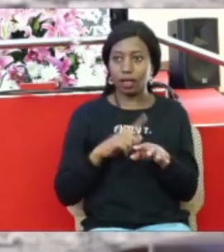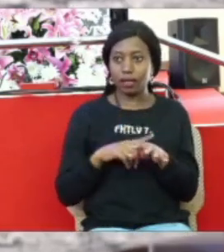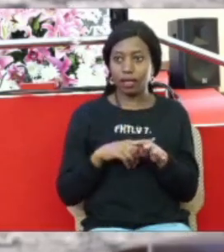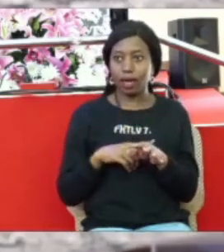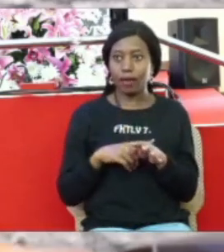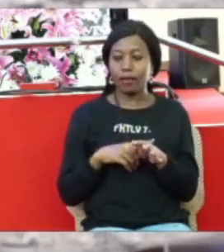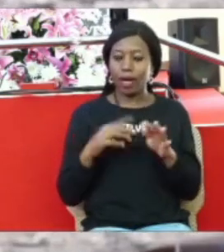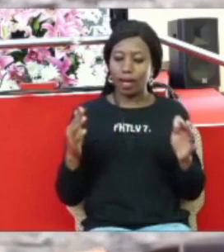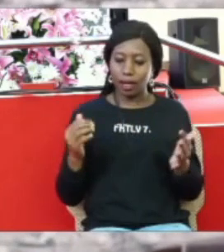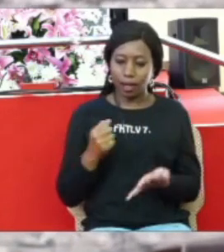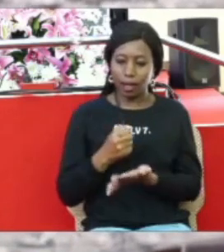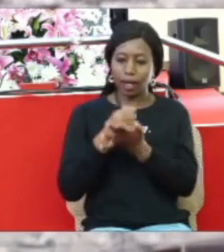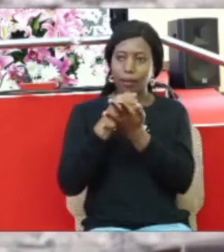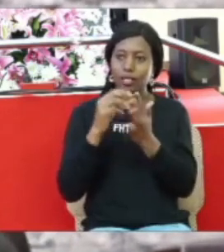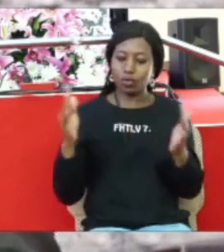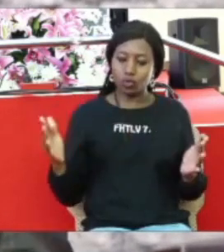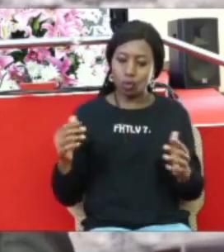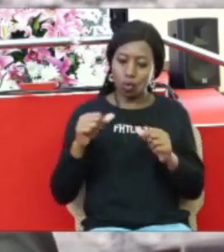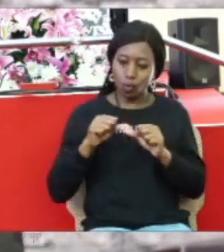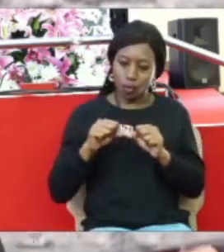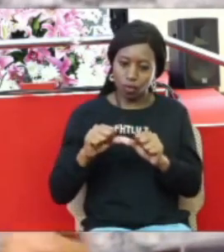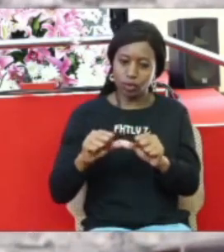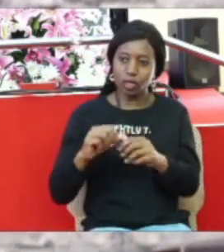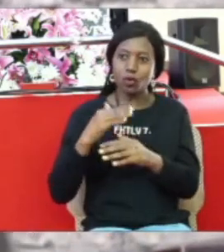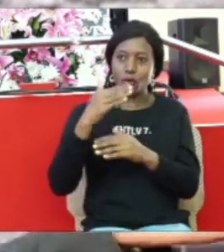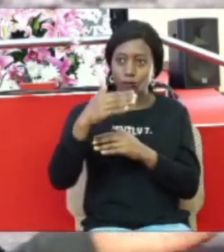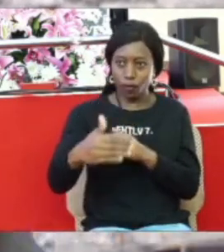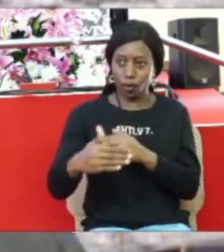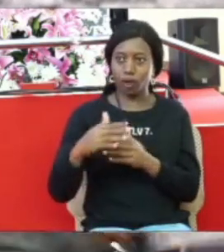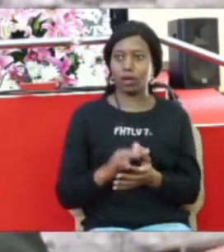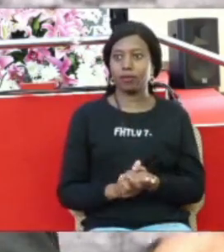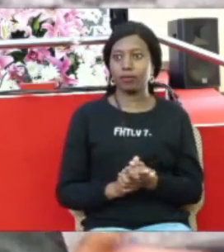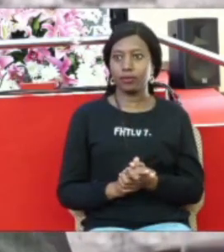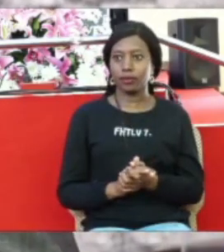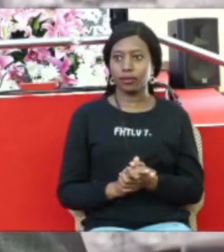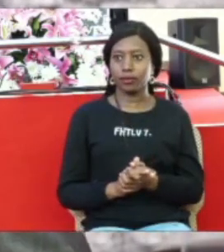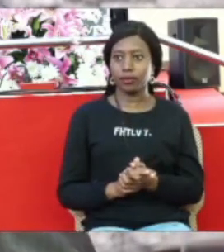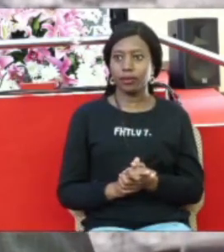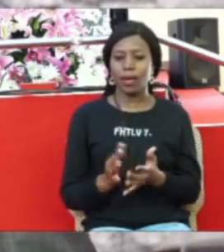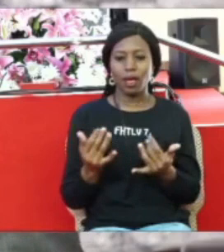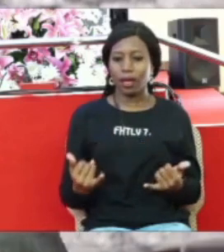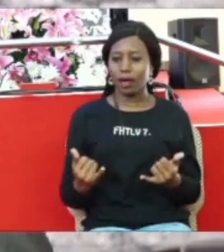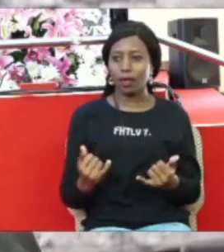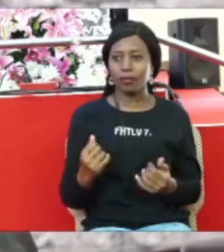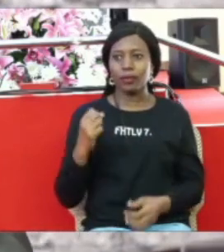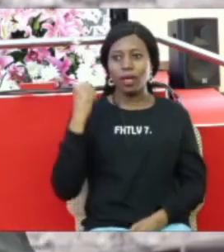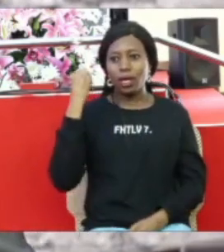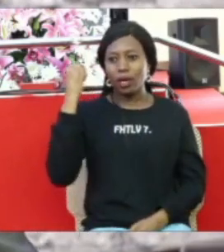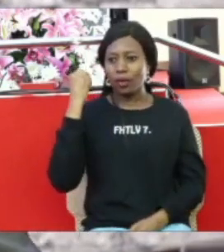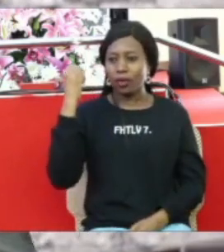forward. Because the times that we live in are not easy. Even politically, economically, queuing for